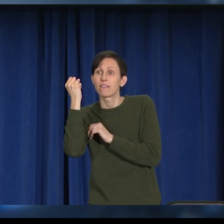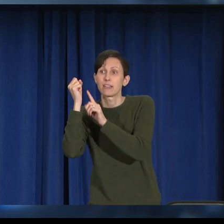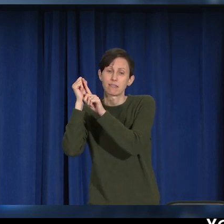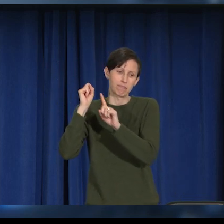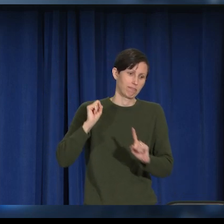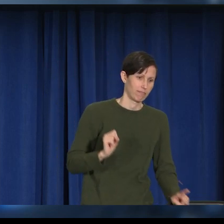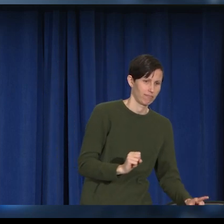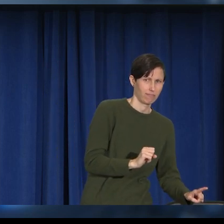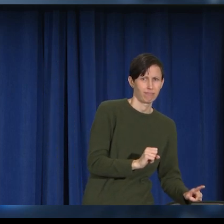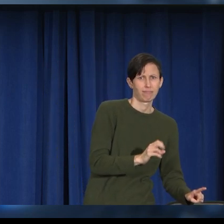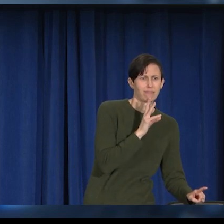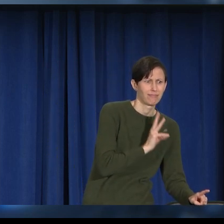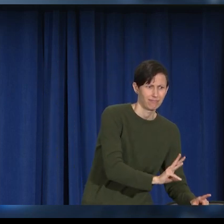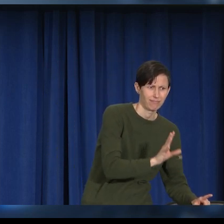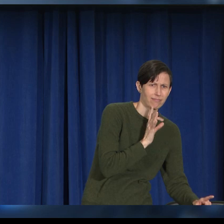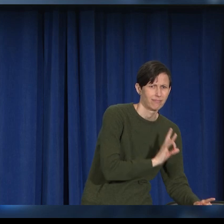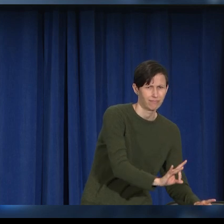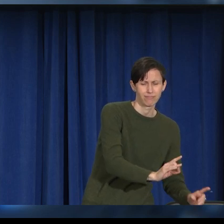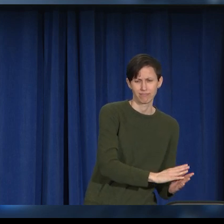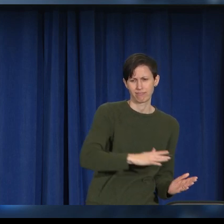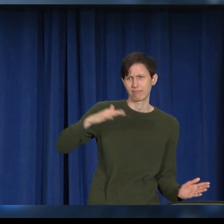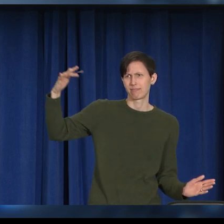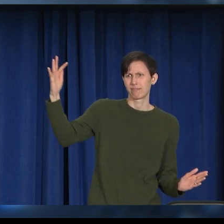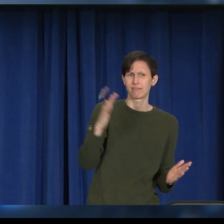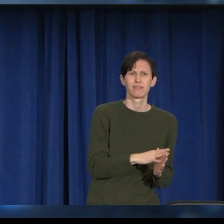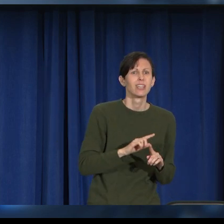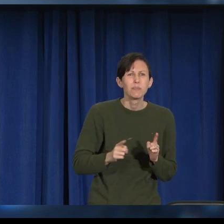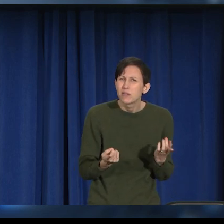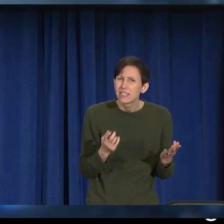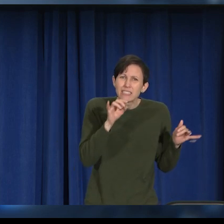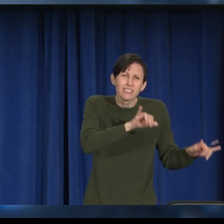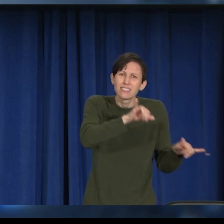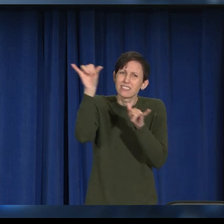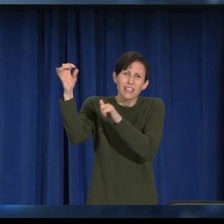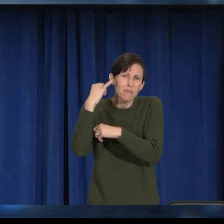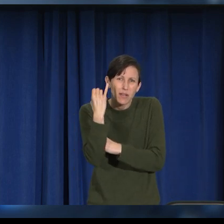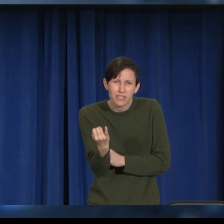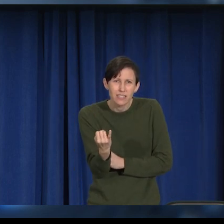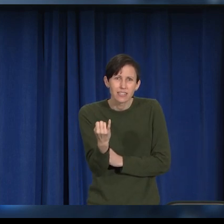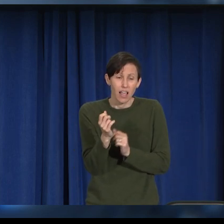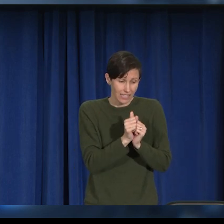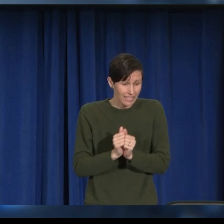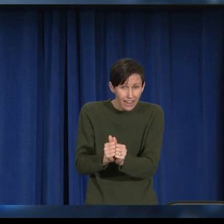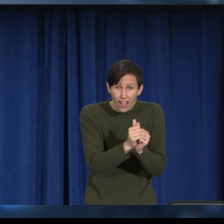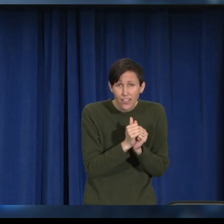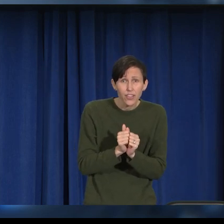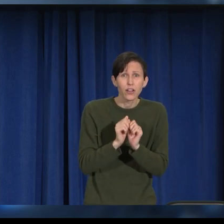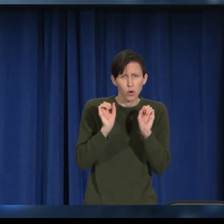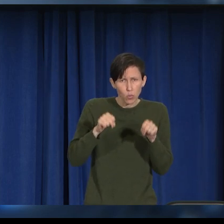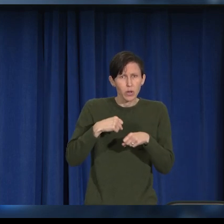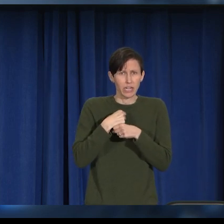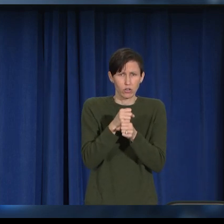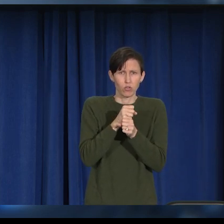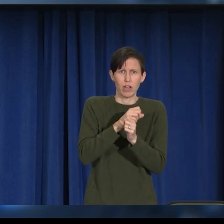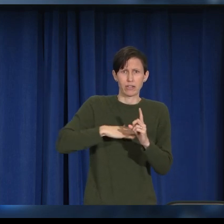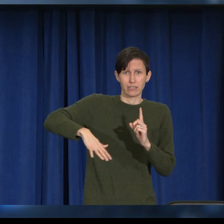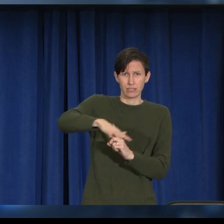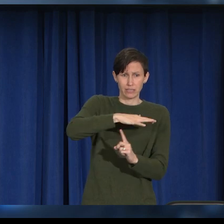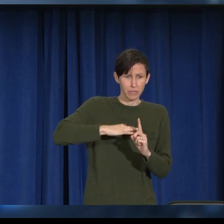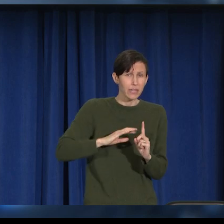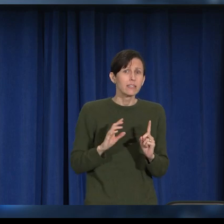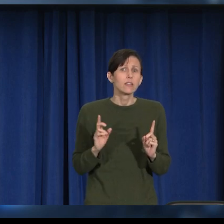versus, working with 6 and 8-year-olds. But it's the same idea that together we can create a space where